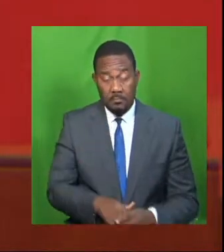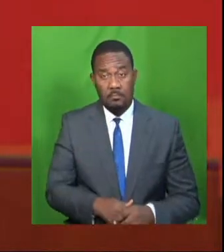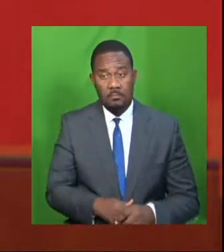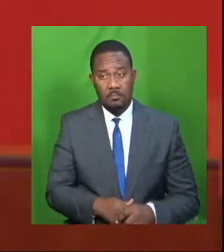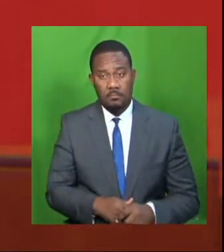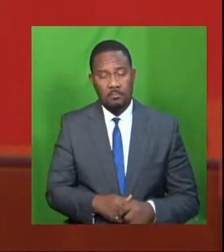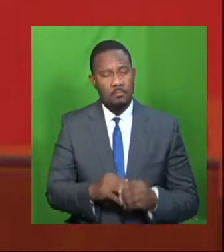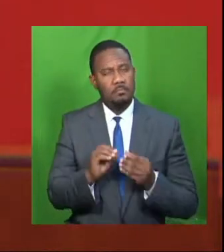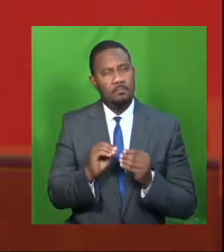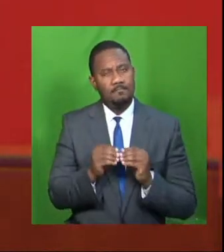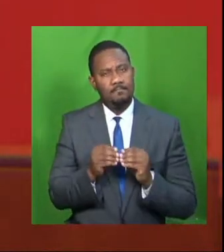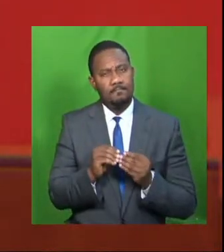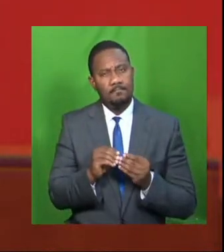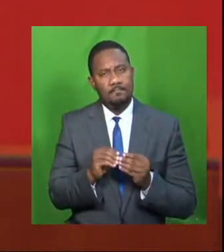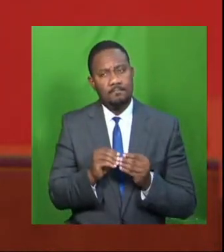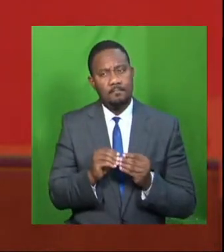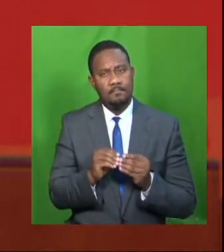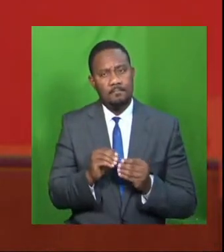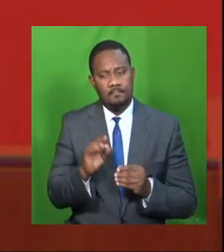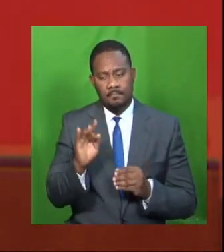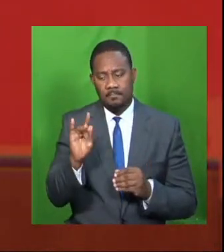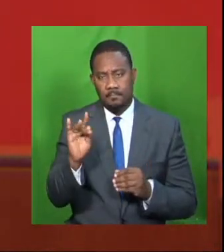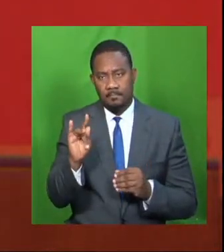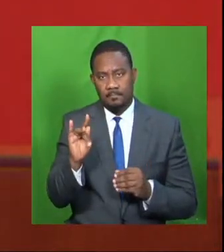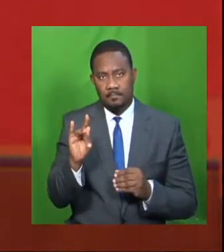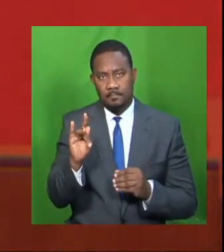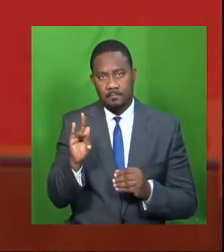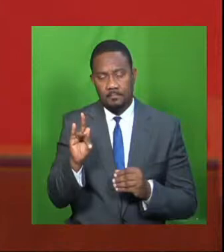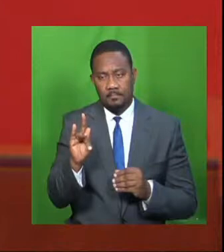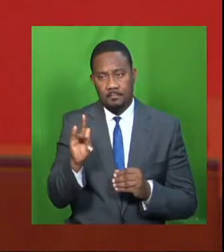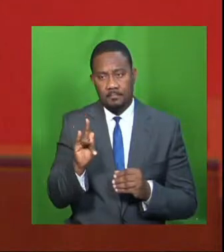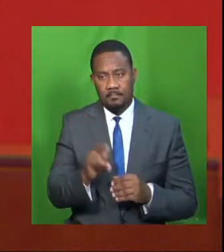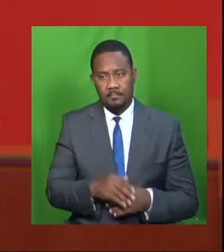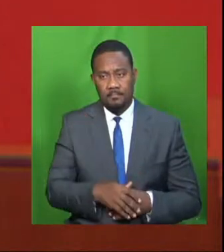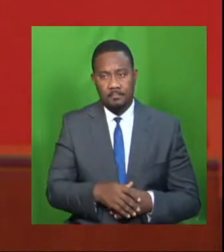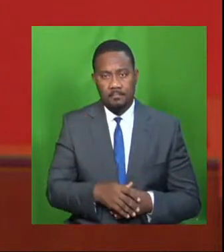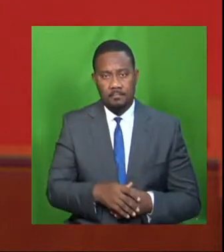issue. So we move to D.